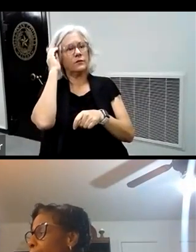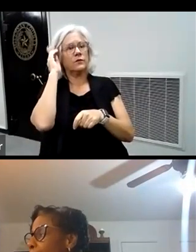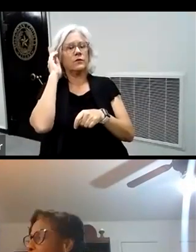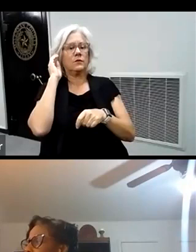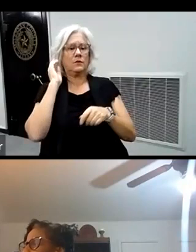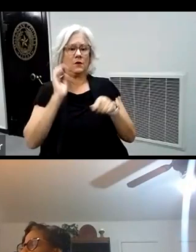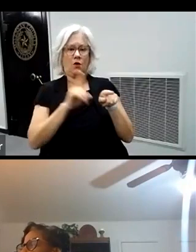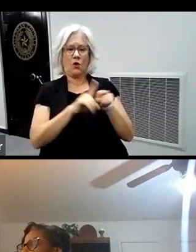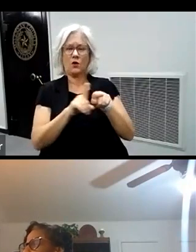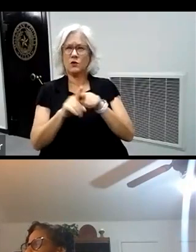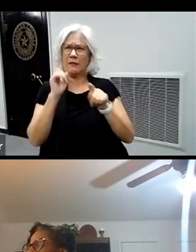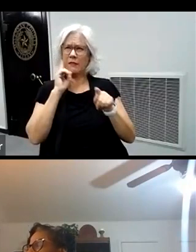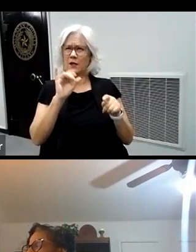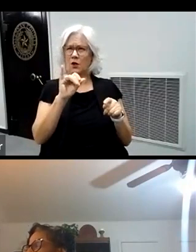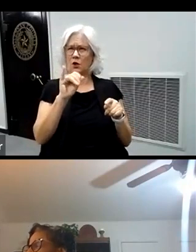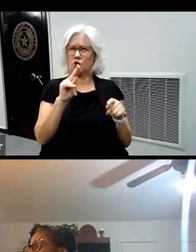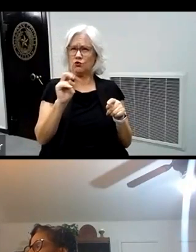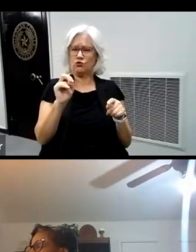on the June